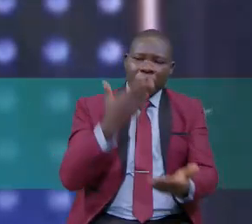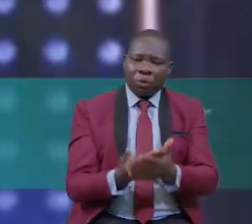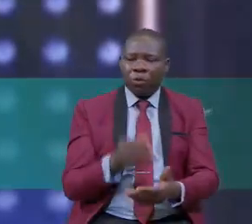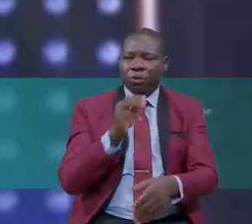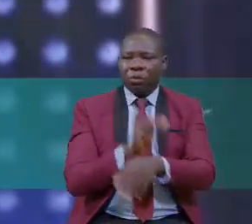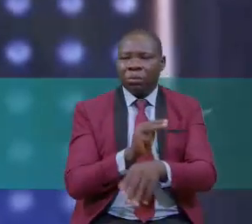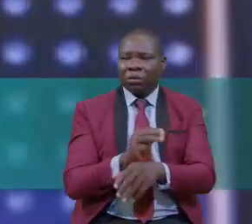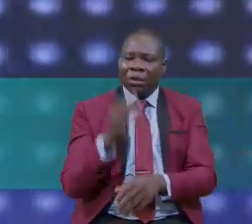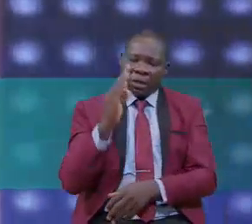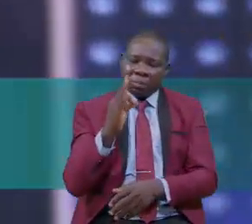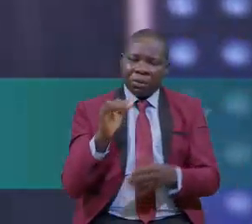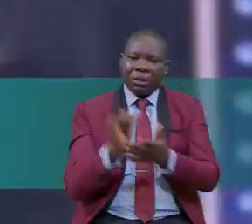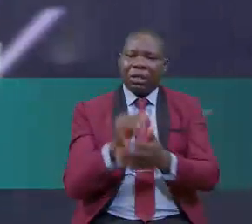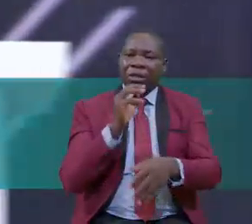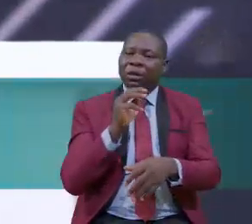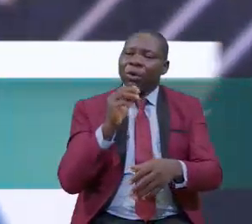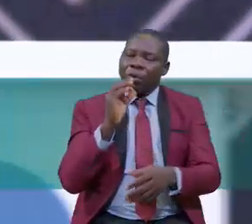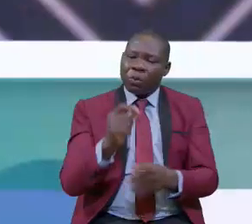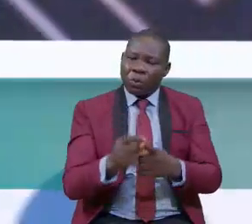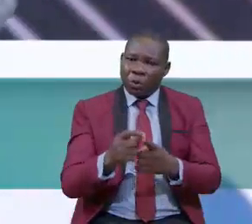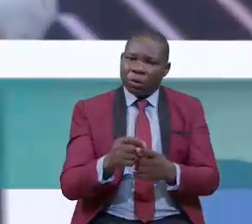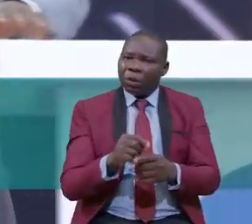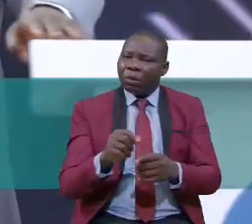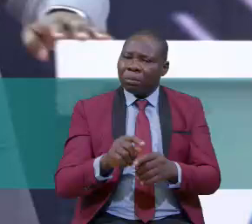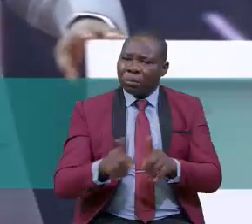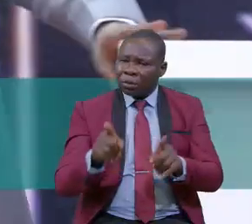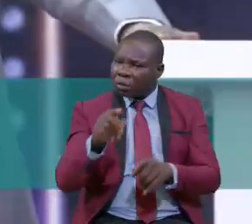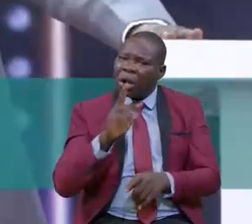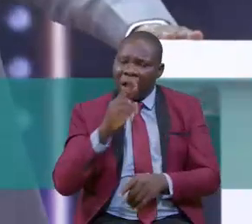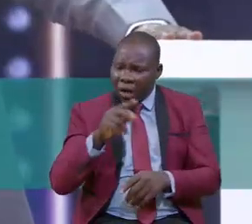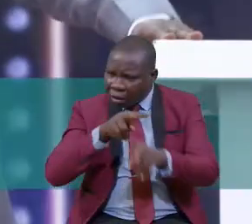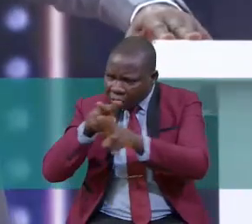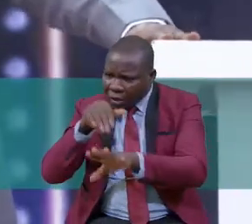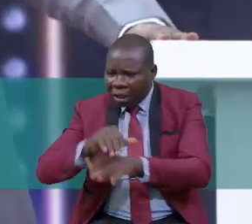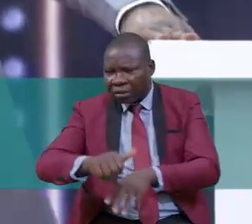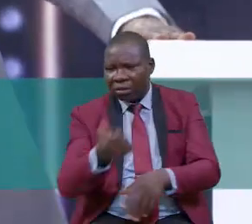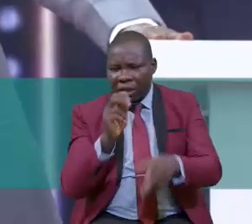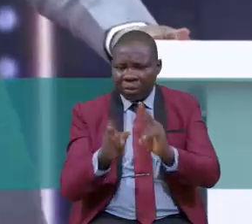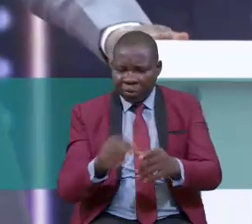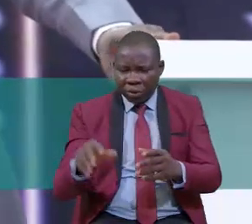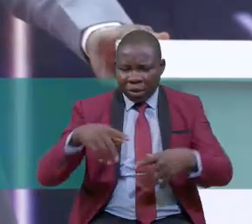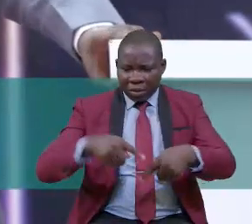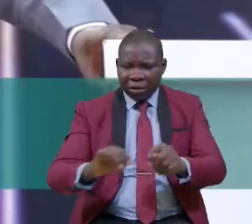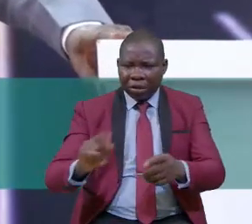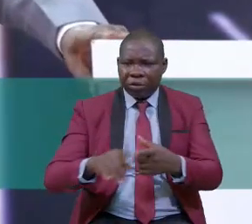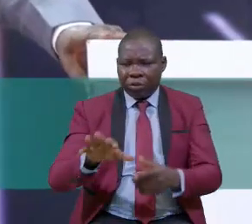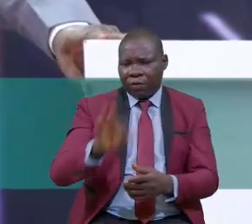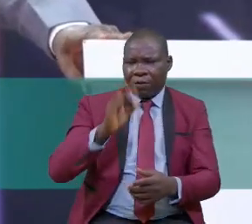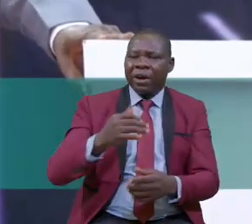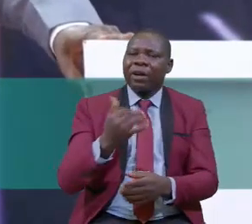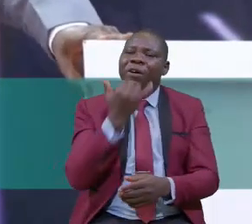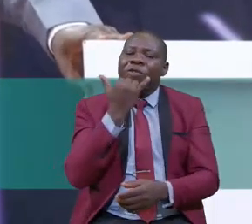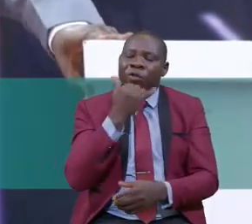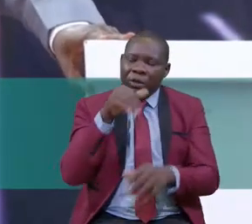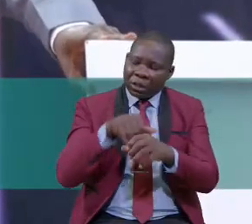that word. But you're looking at other people. You're trying to find fault with them. When you engage